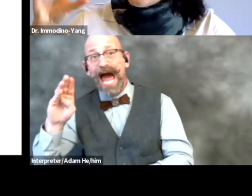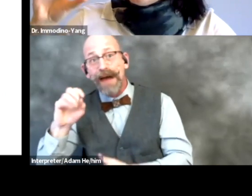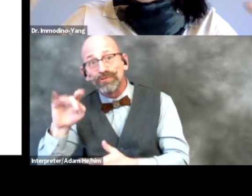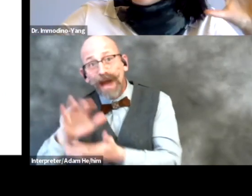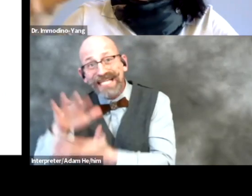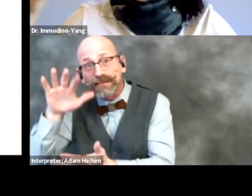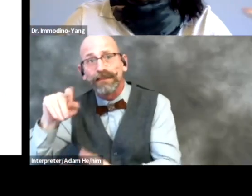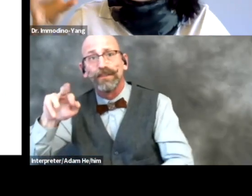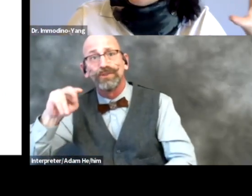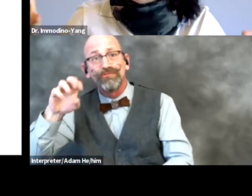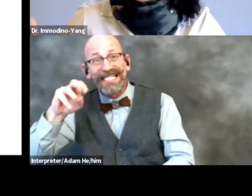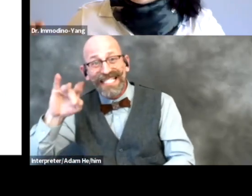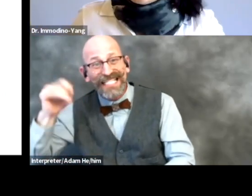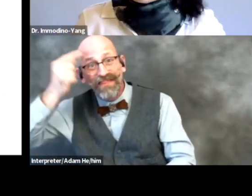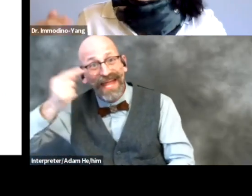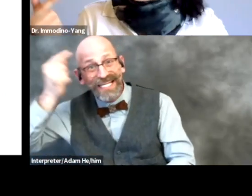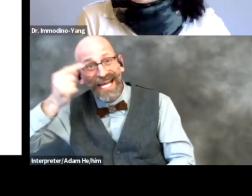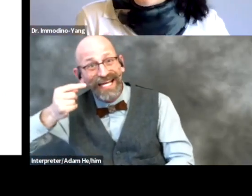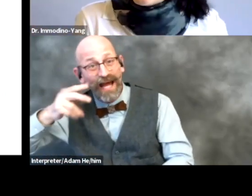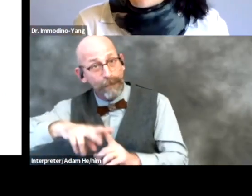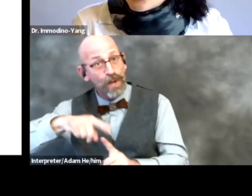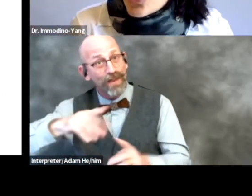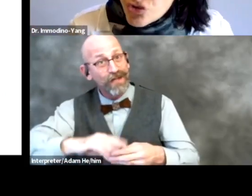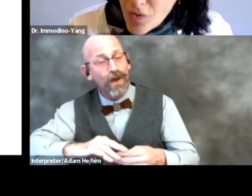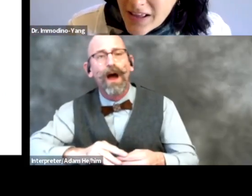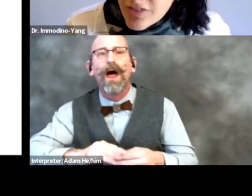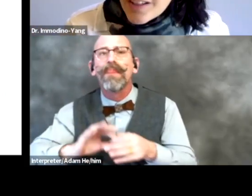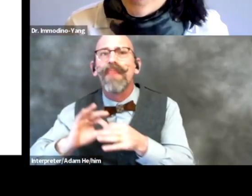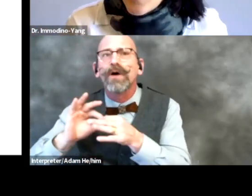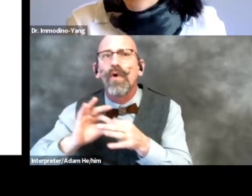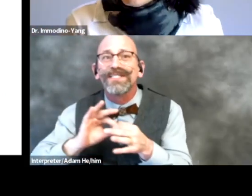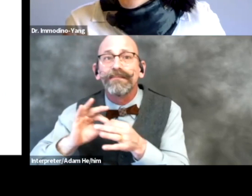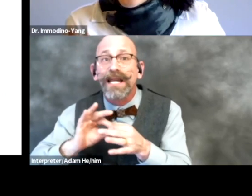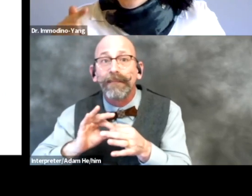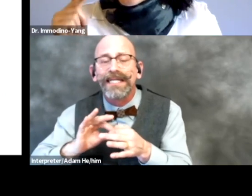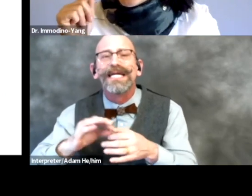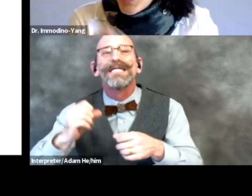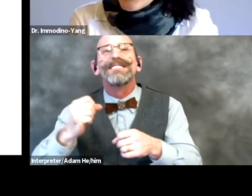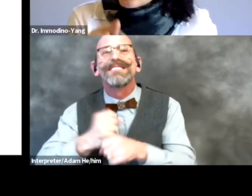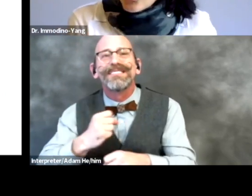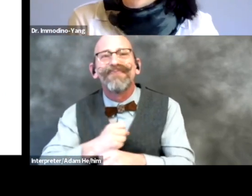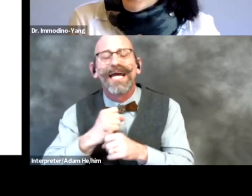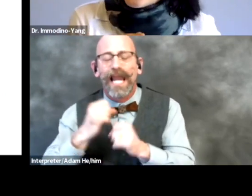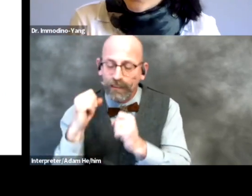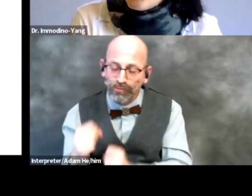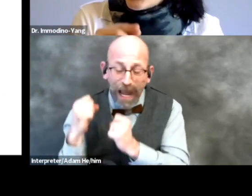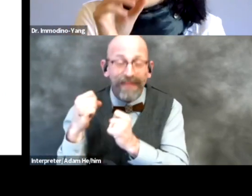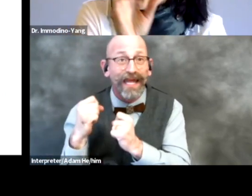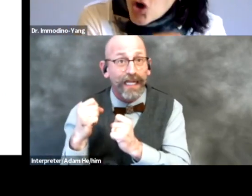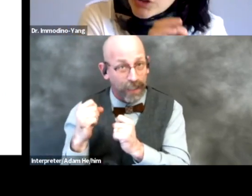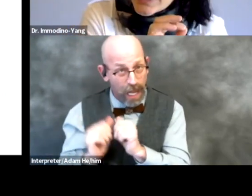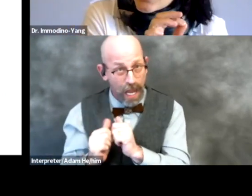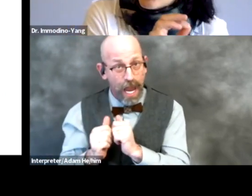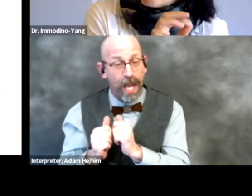story, that correspondence is statistically strengthened by concurrent